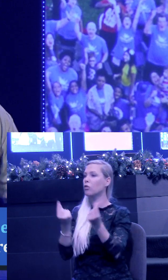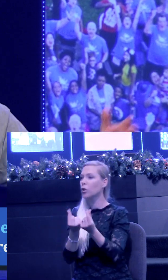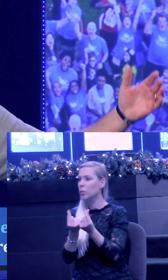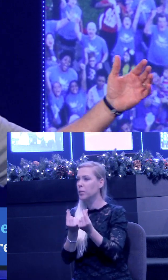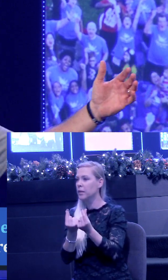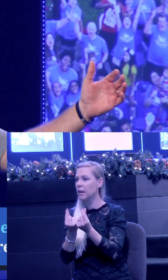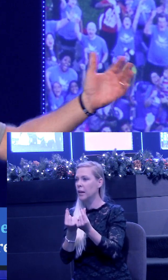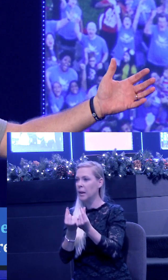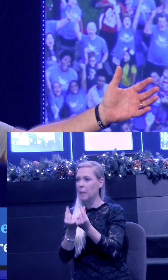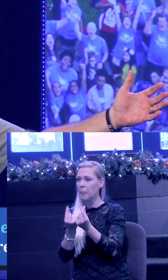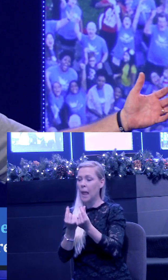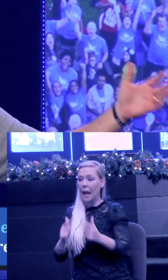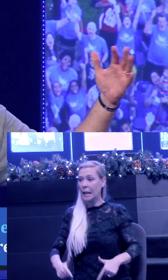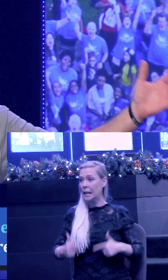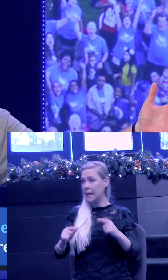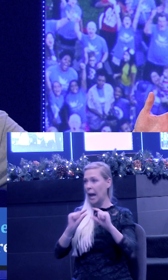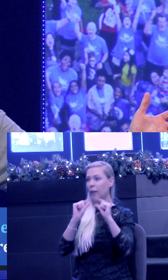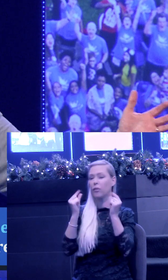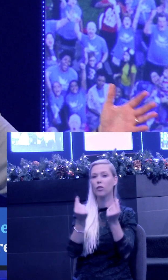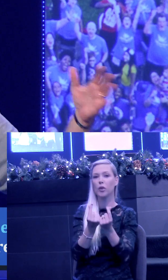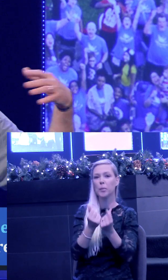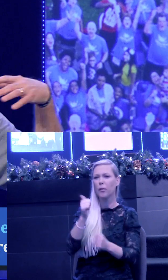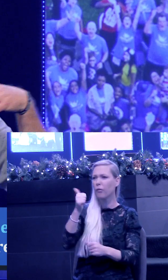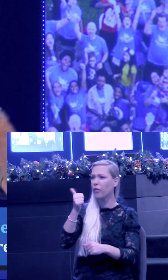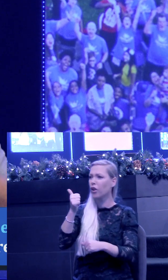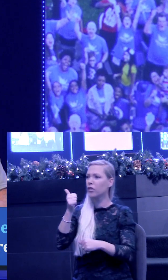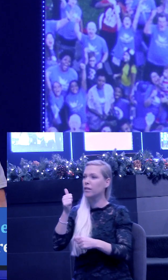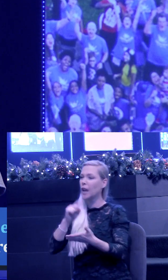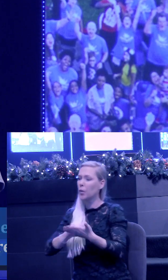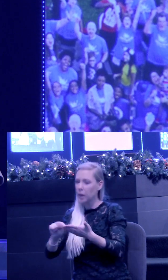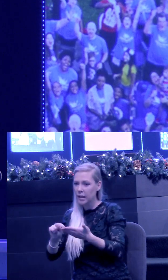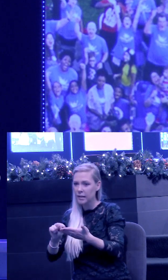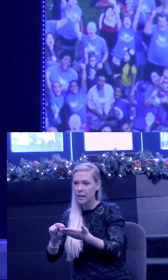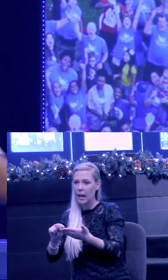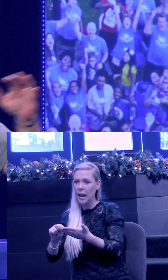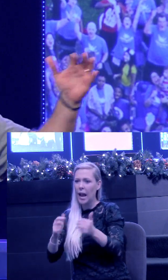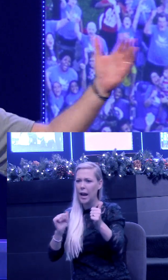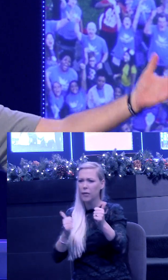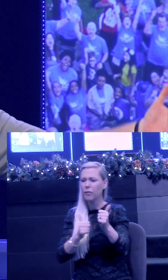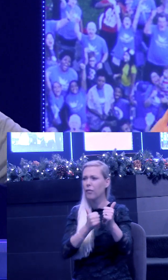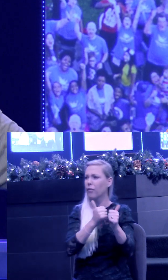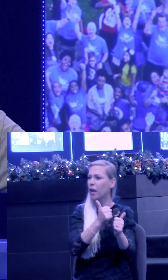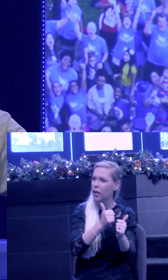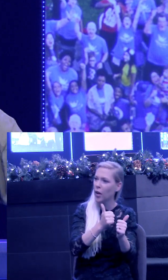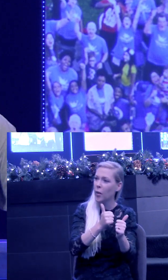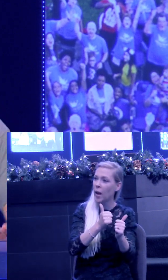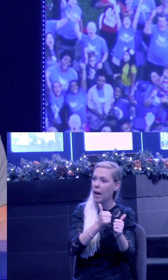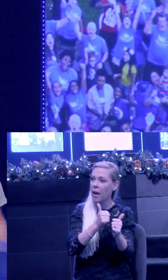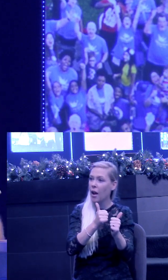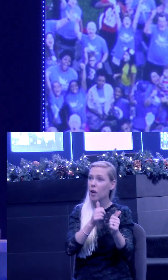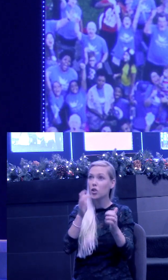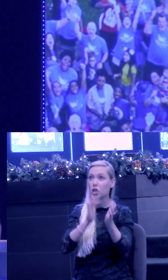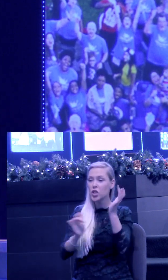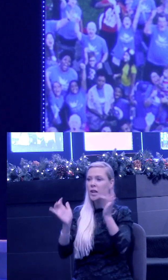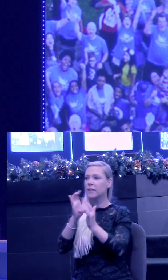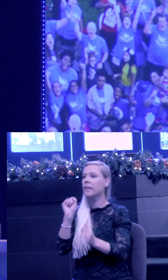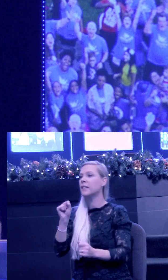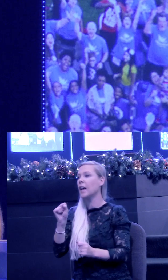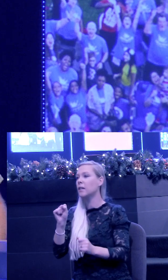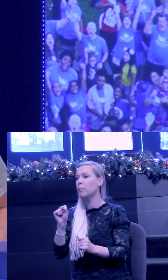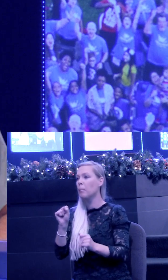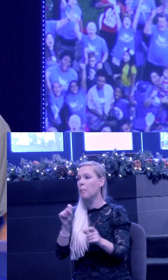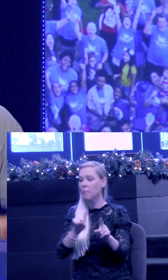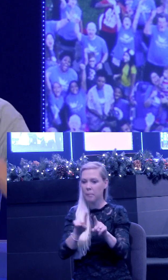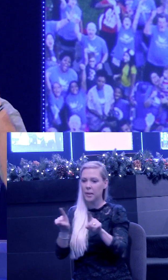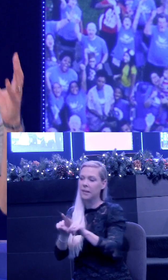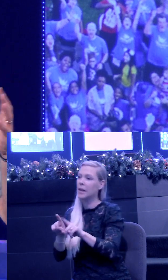you'll be with a group of people for 10 weeks, and you'll grow deeper, but you'll also grow in relationship with other people. And then people will become a part of